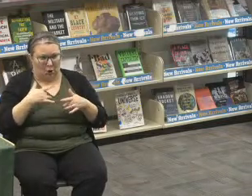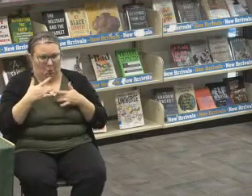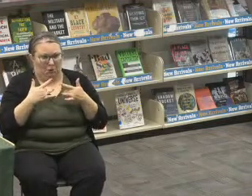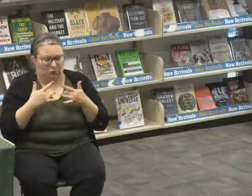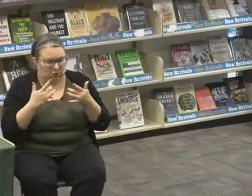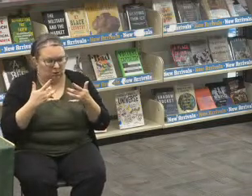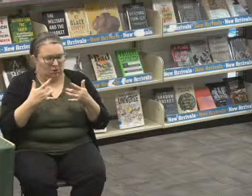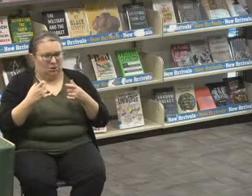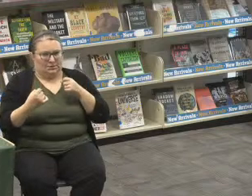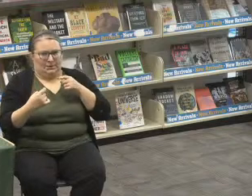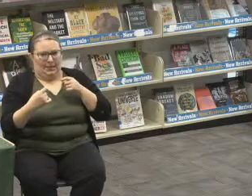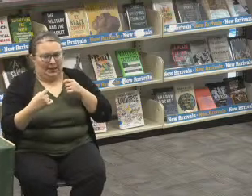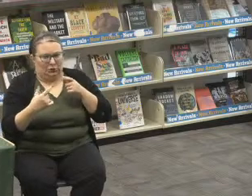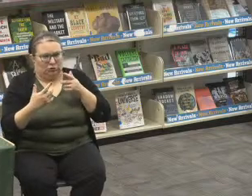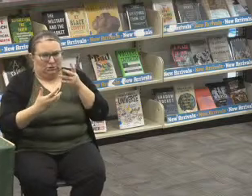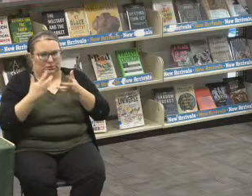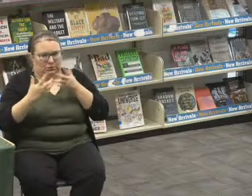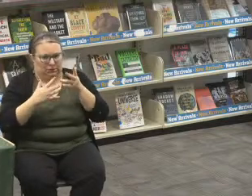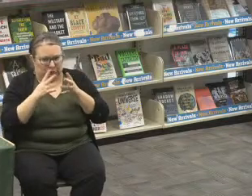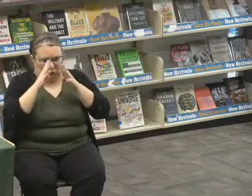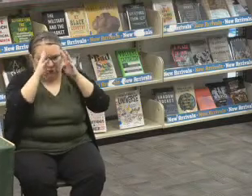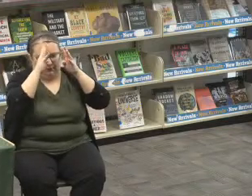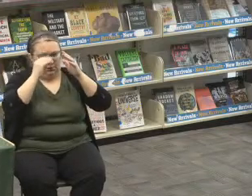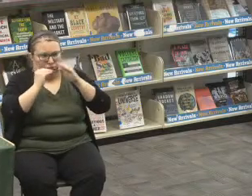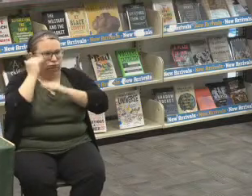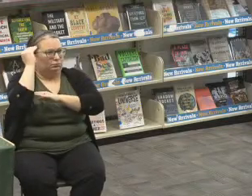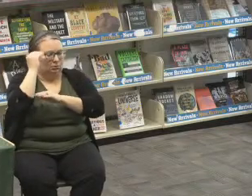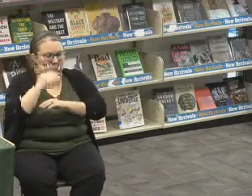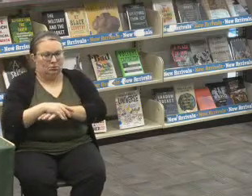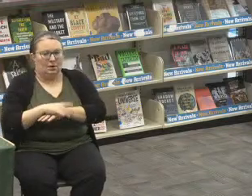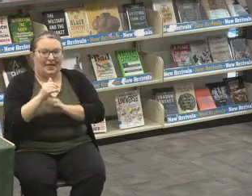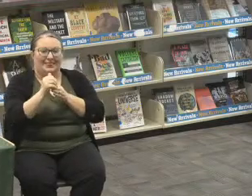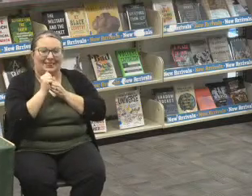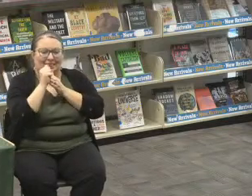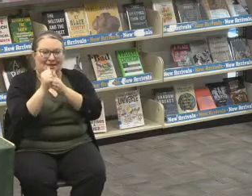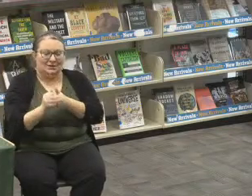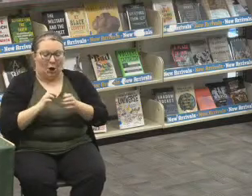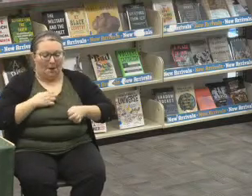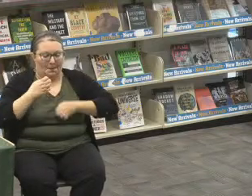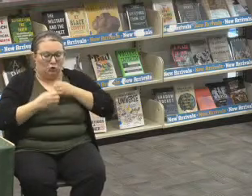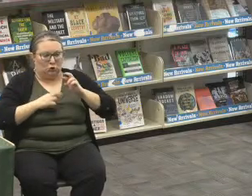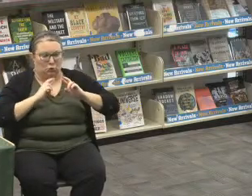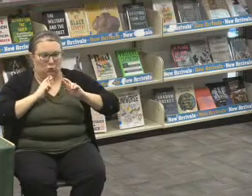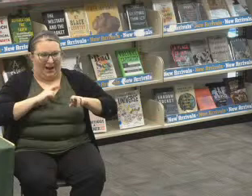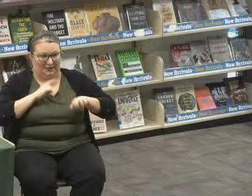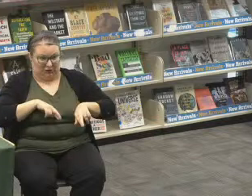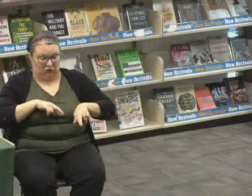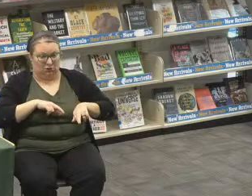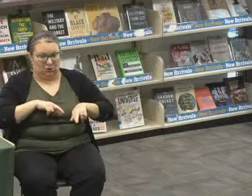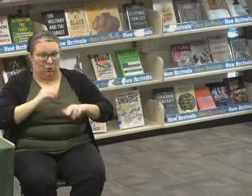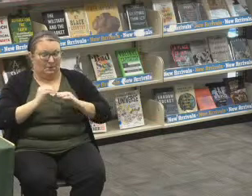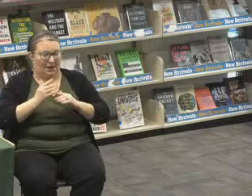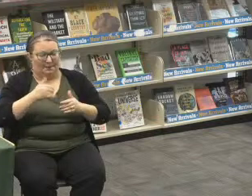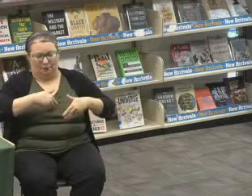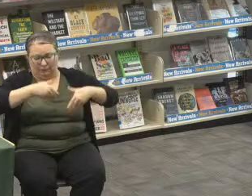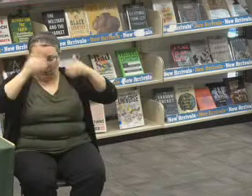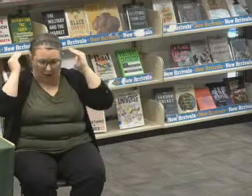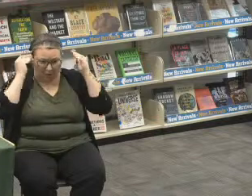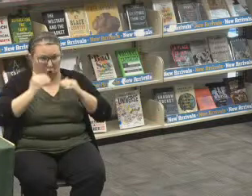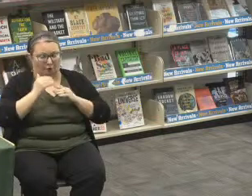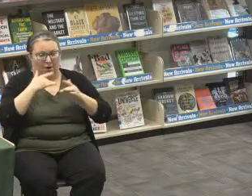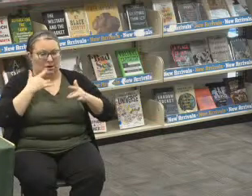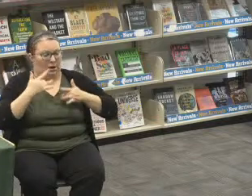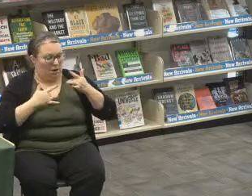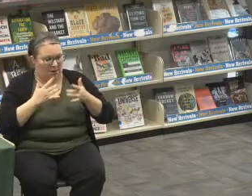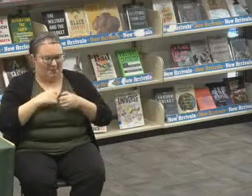of, stimulation reactivity, which leads into emotional reactivity, right? When we get overwhelmed or over-aroused, we